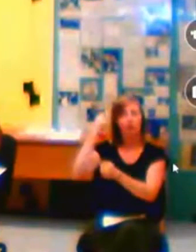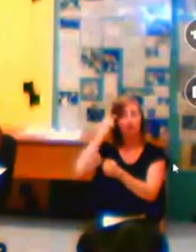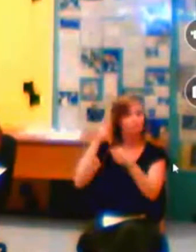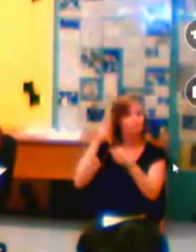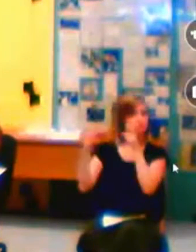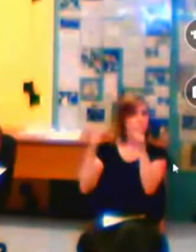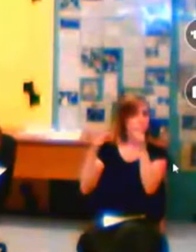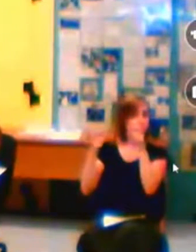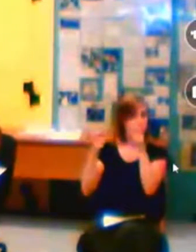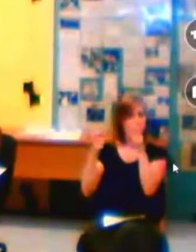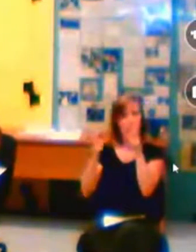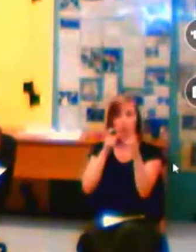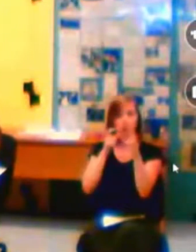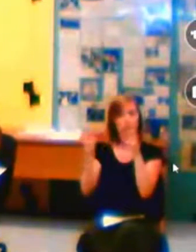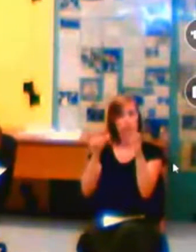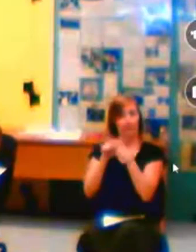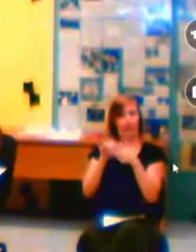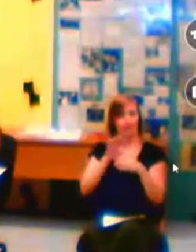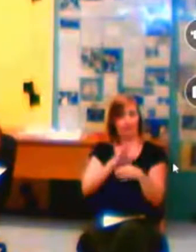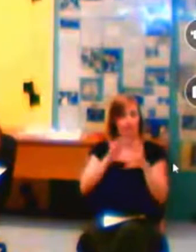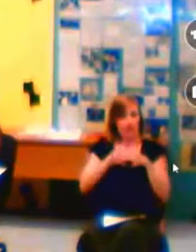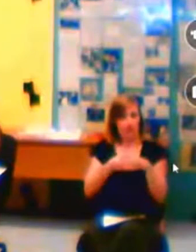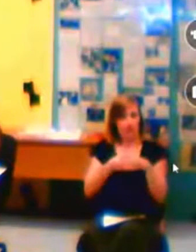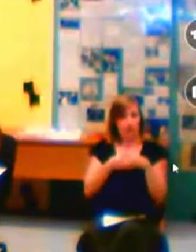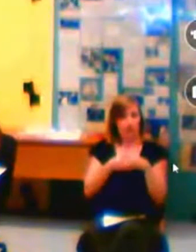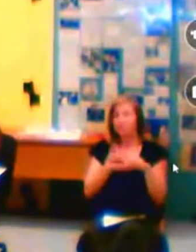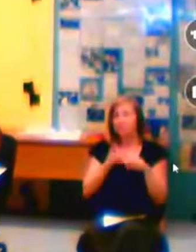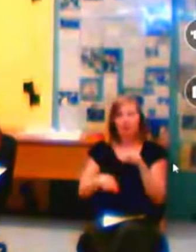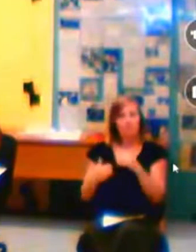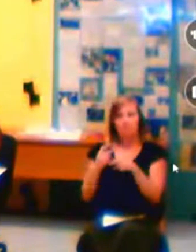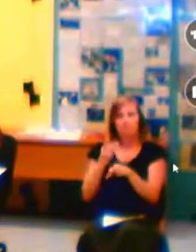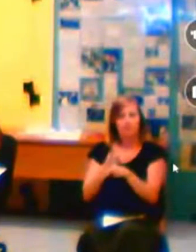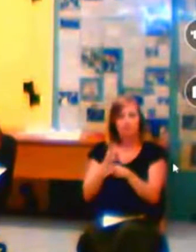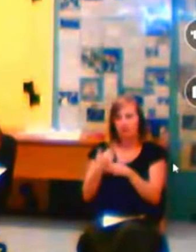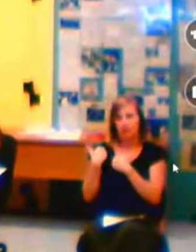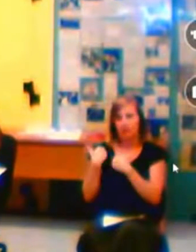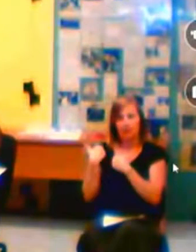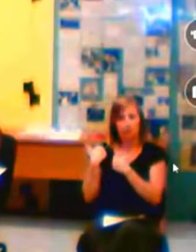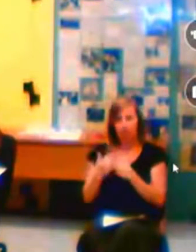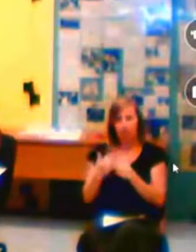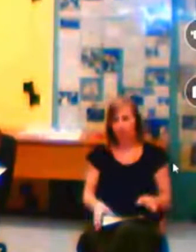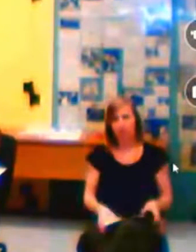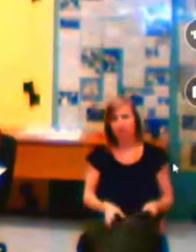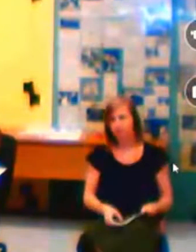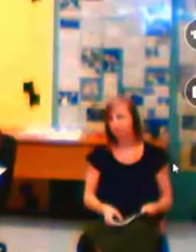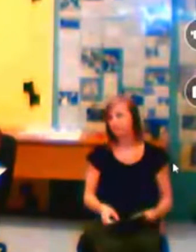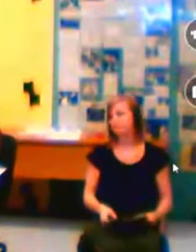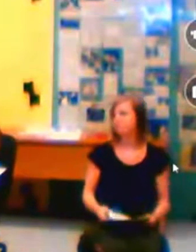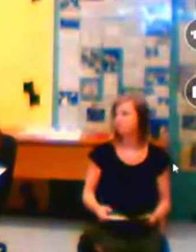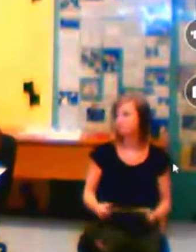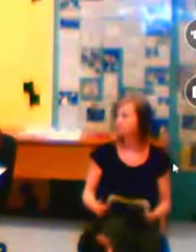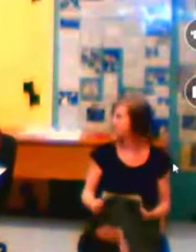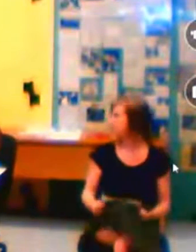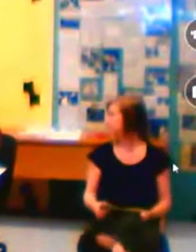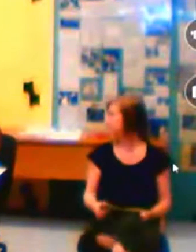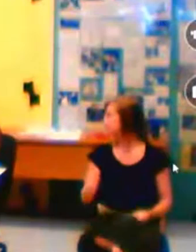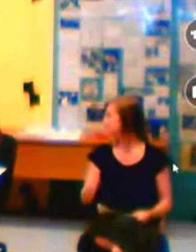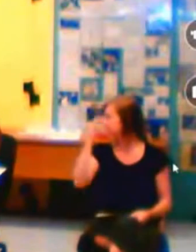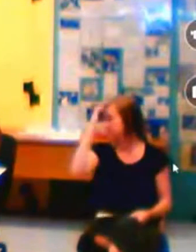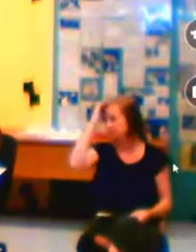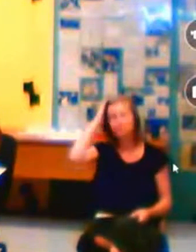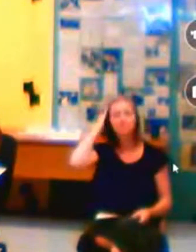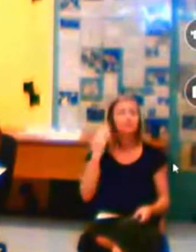for care, you have a very difficult time finding a doctor, it's very wasteful, and it's run by a governing body that's totally